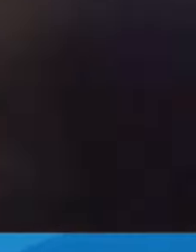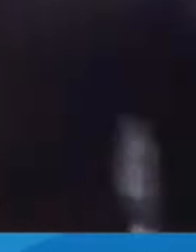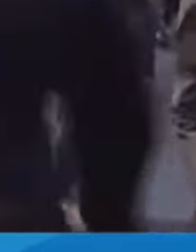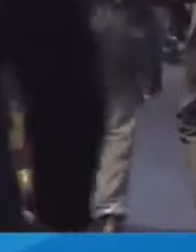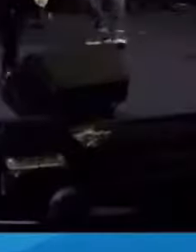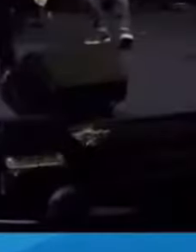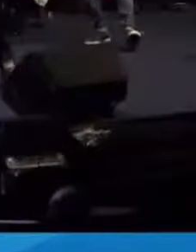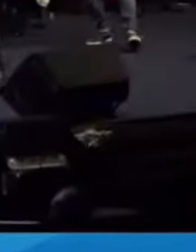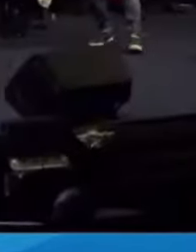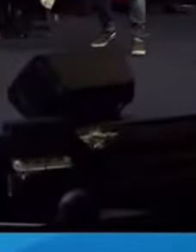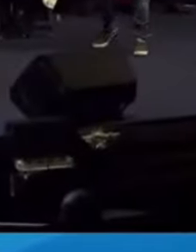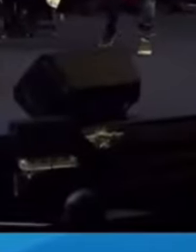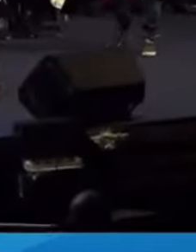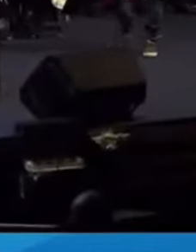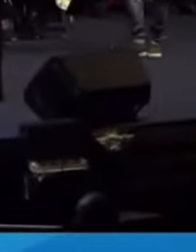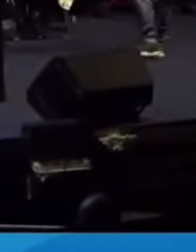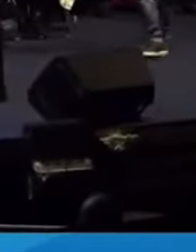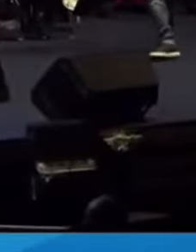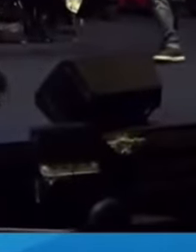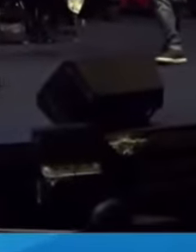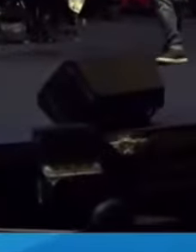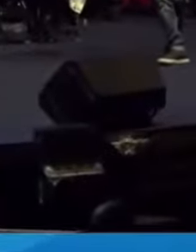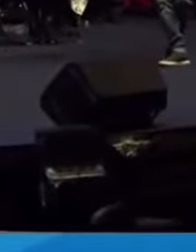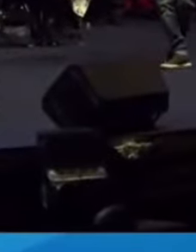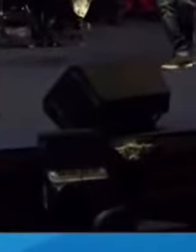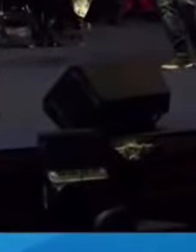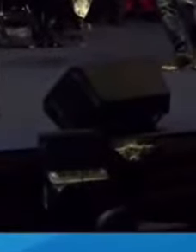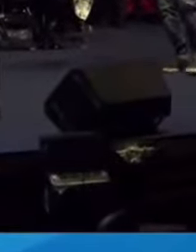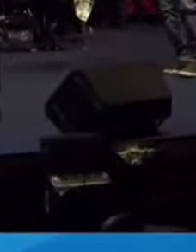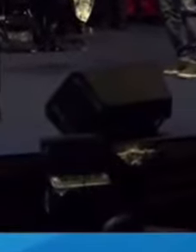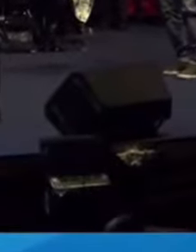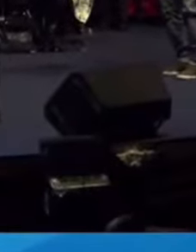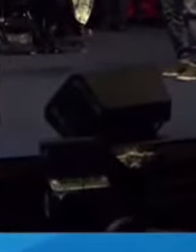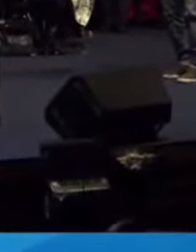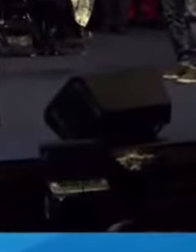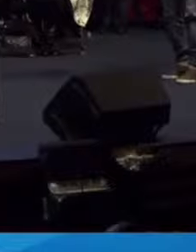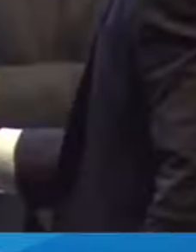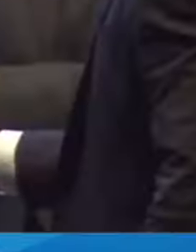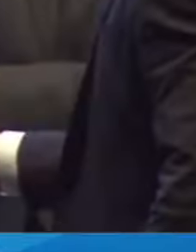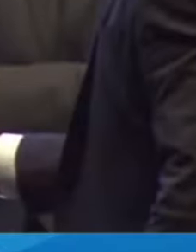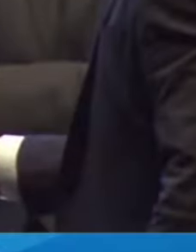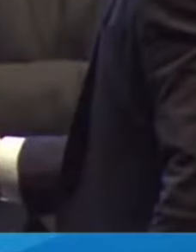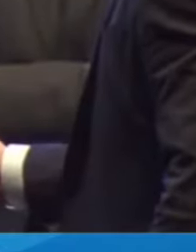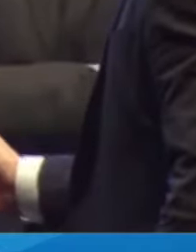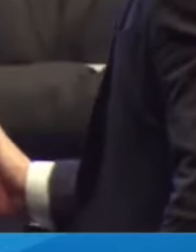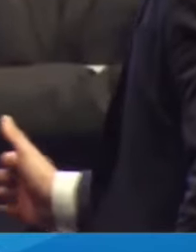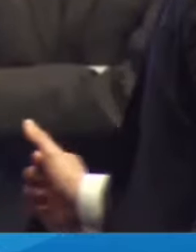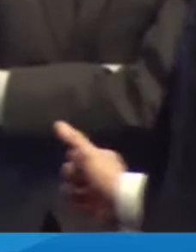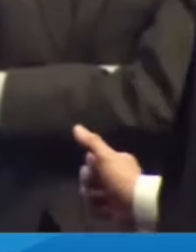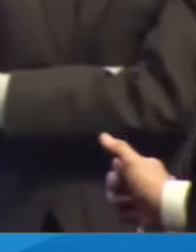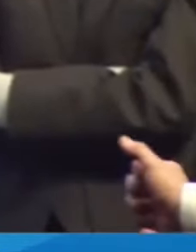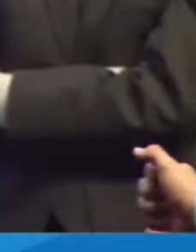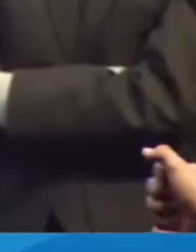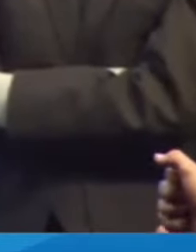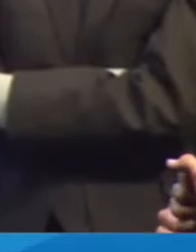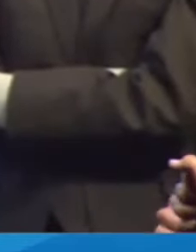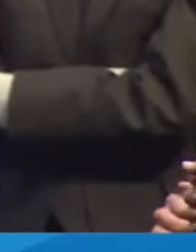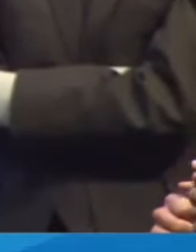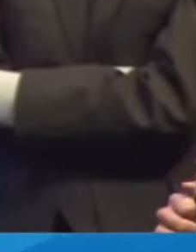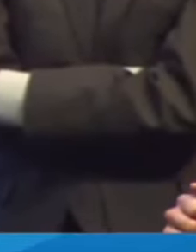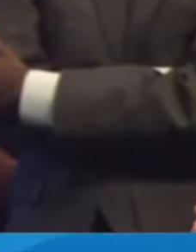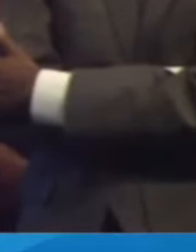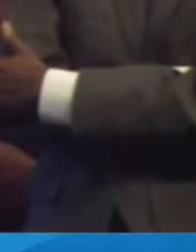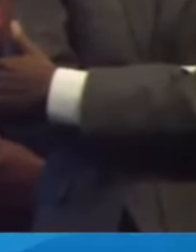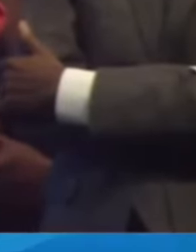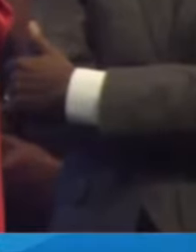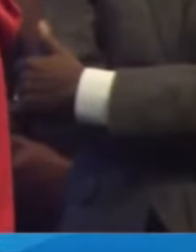you had tumors in your lungs tumors in the lungs fiber fiber in my lungs but